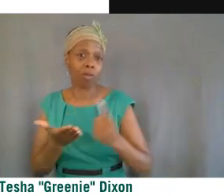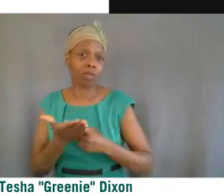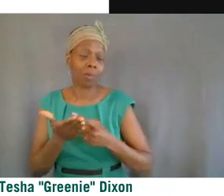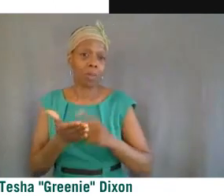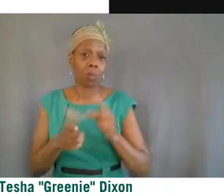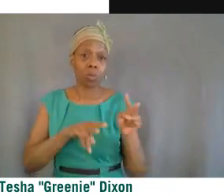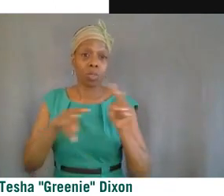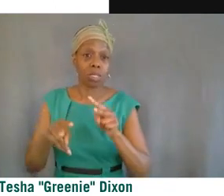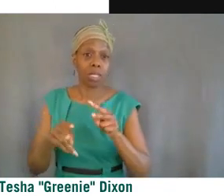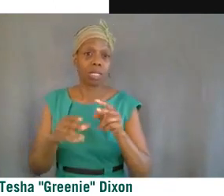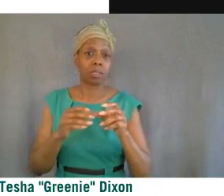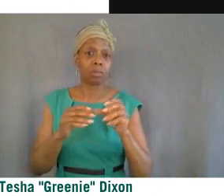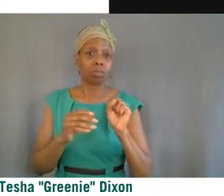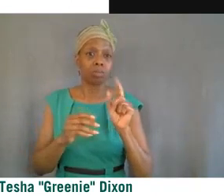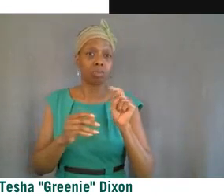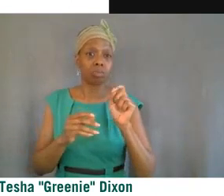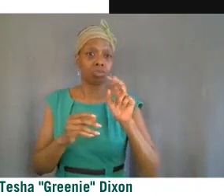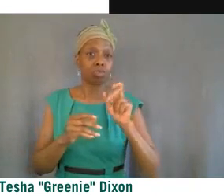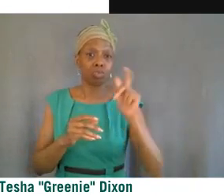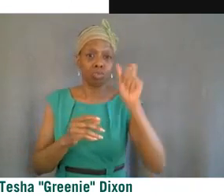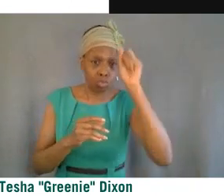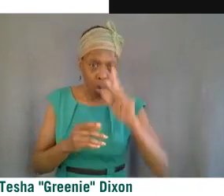And